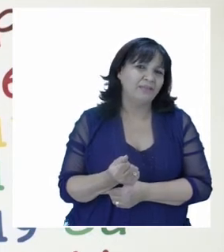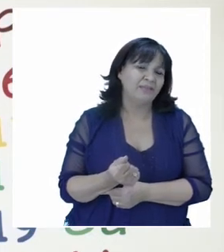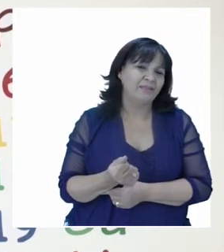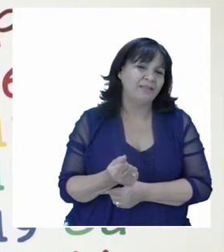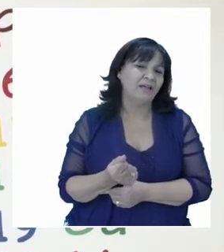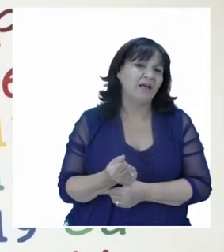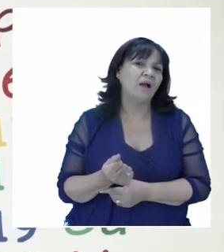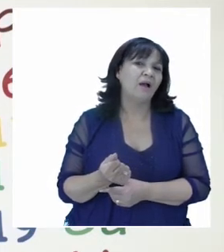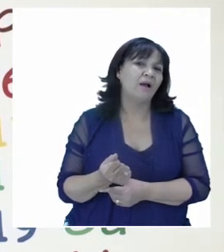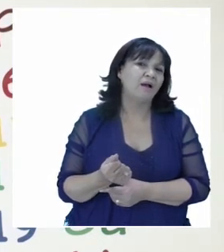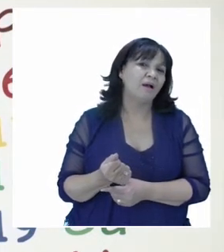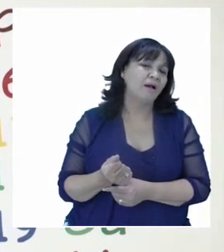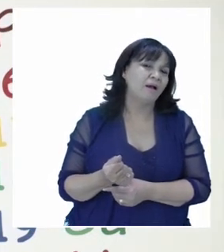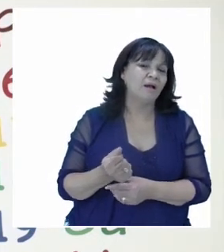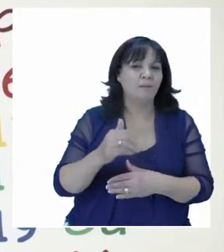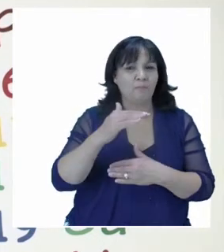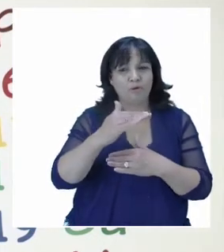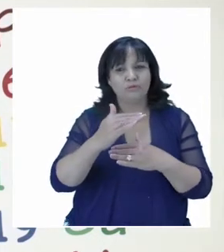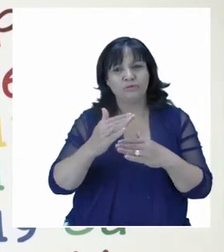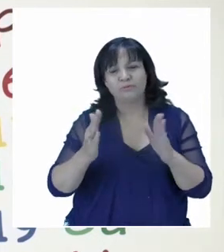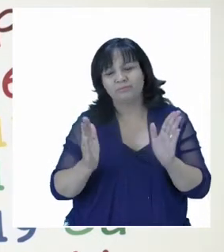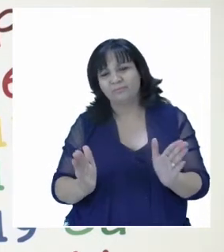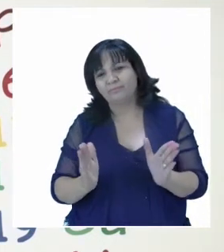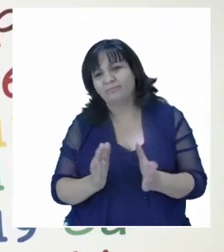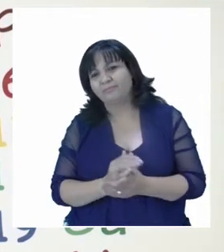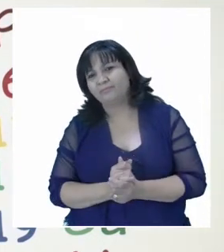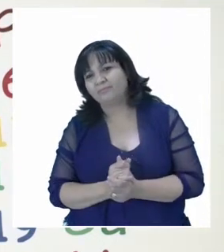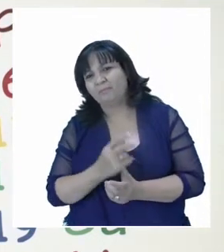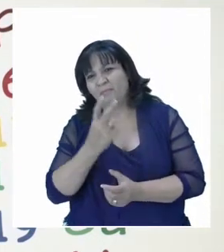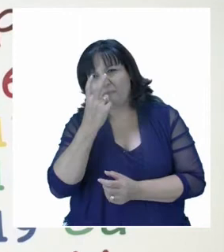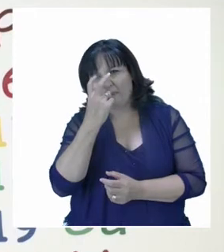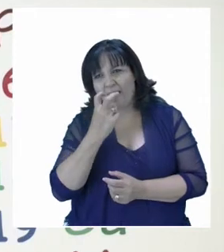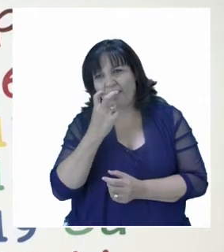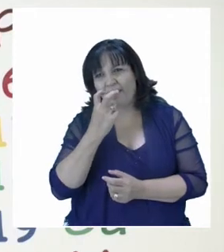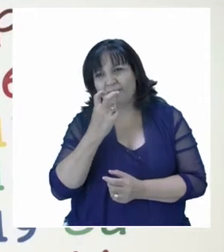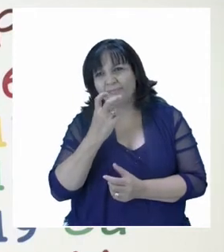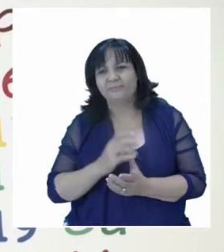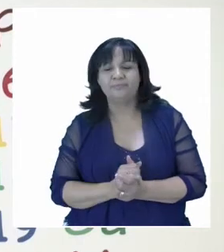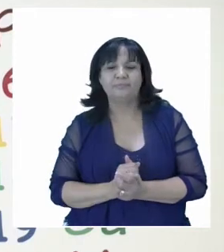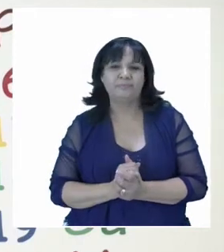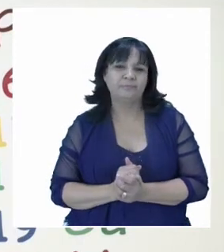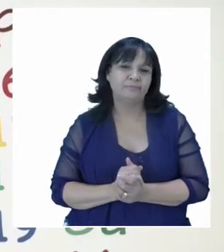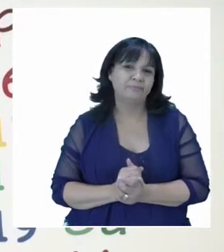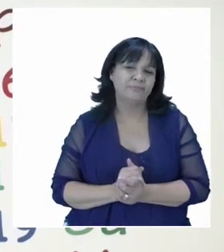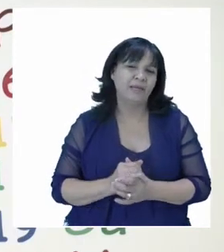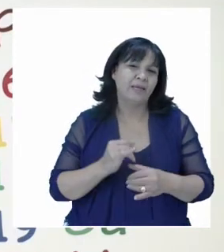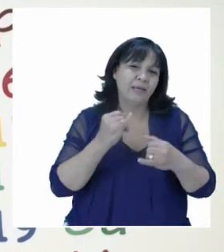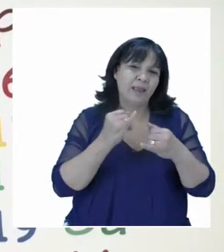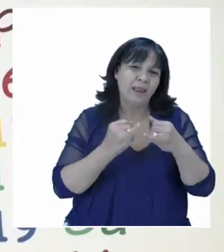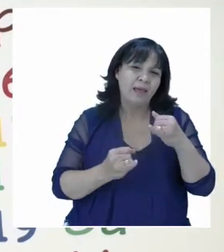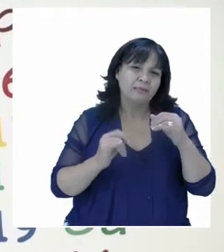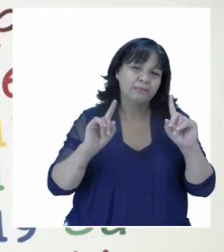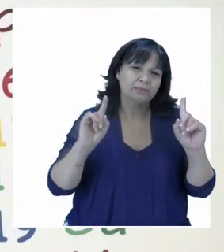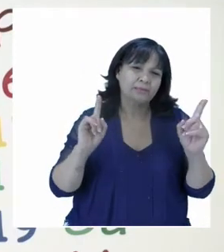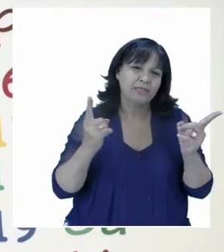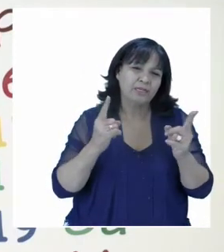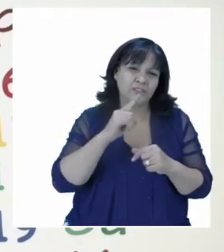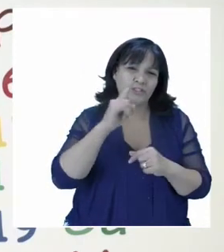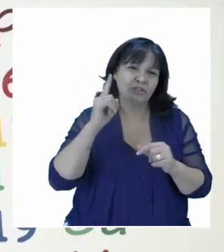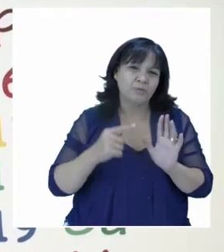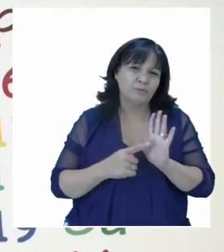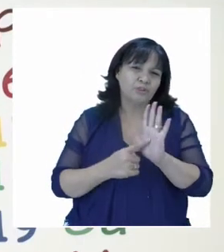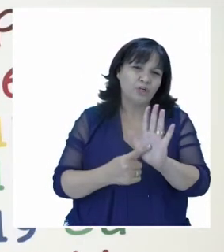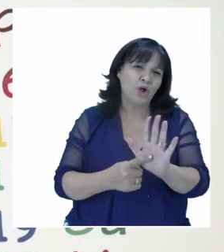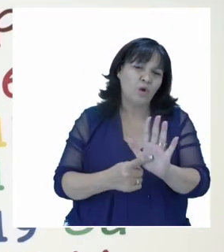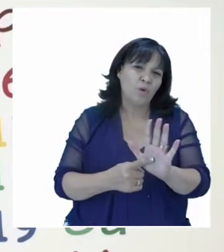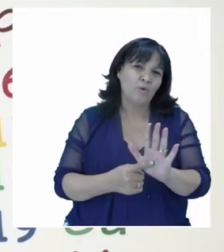box. Well done. There it is. The last thing that I'm going to show you that is in the shape of a